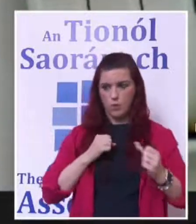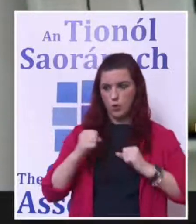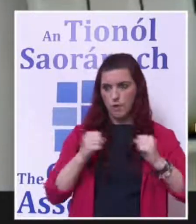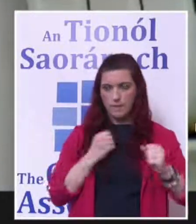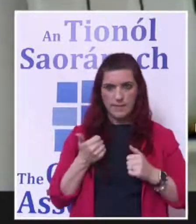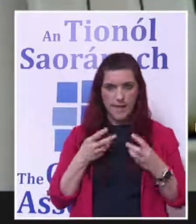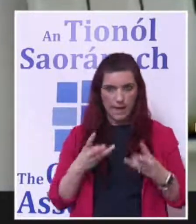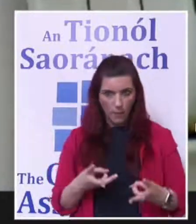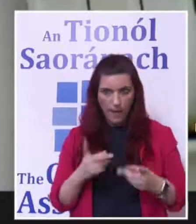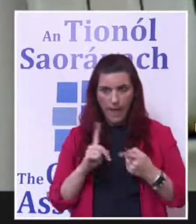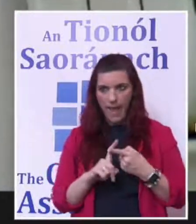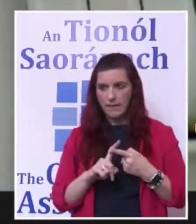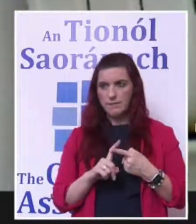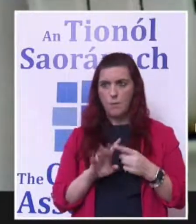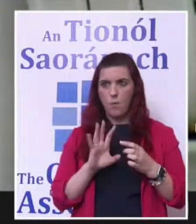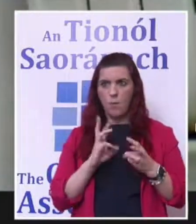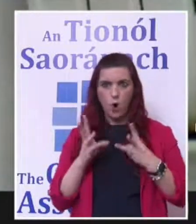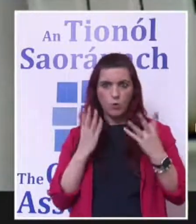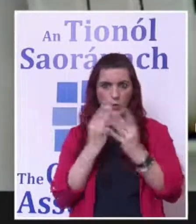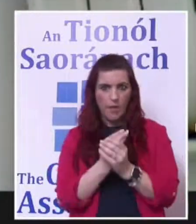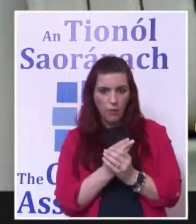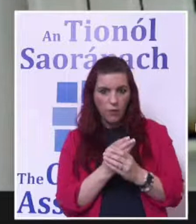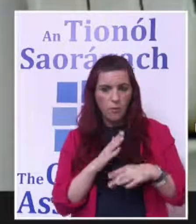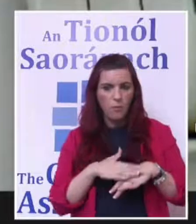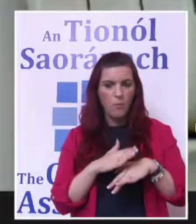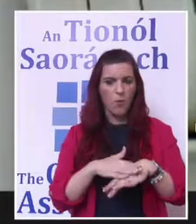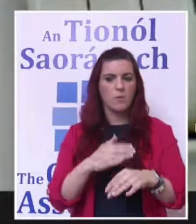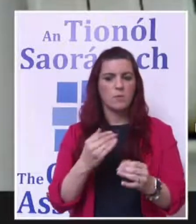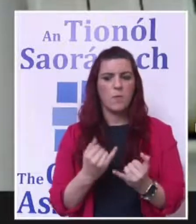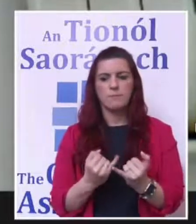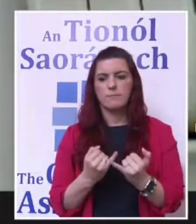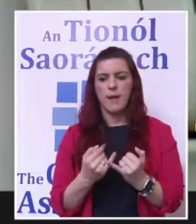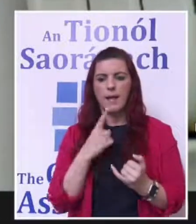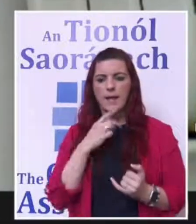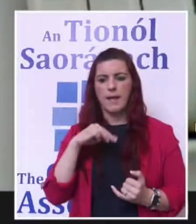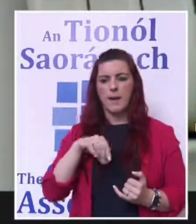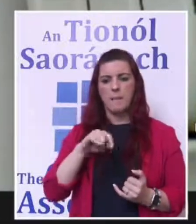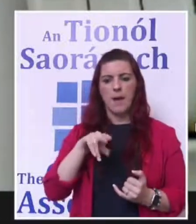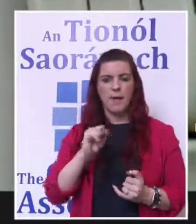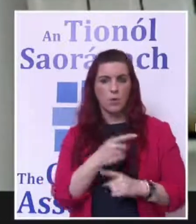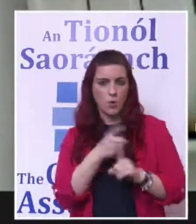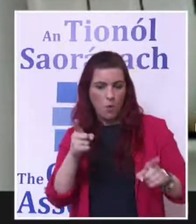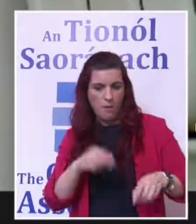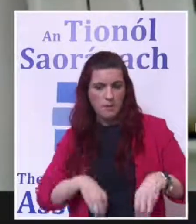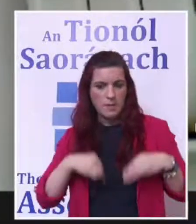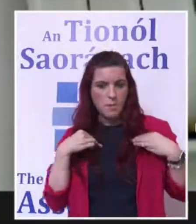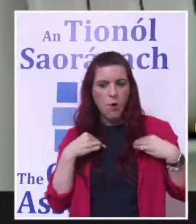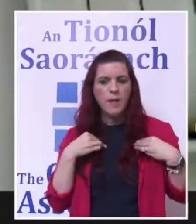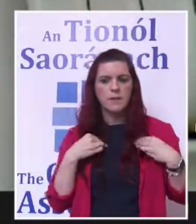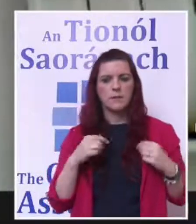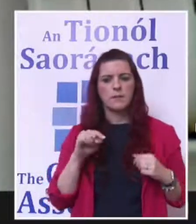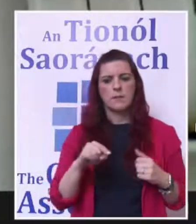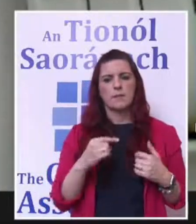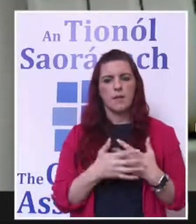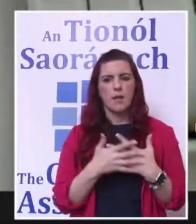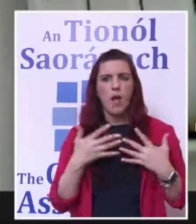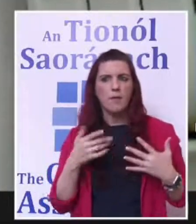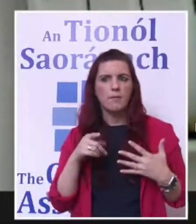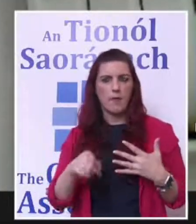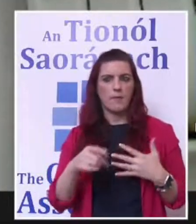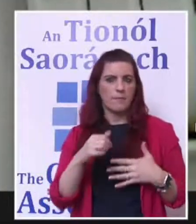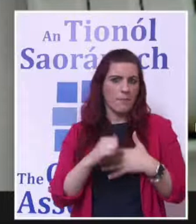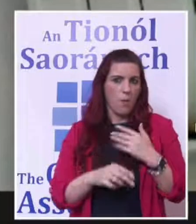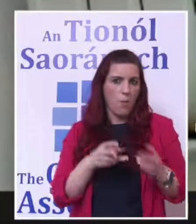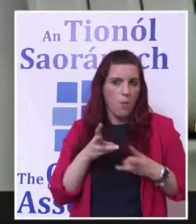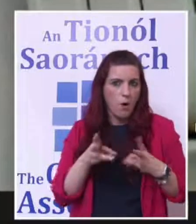anyway. So, for example, here in Malahide, where we all are this morning, a lot of the day-to-day work